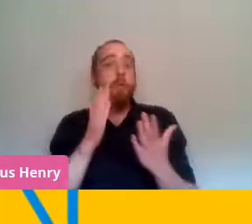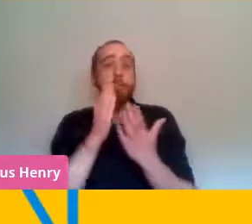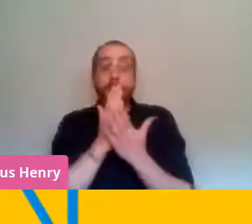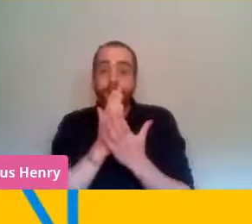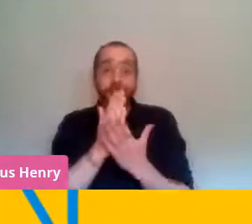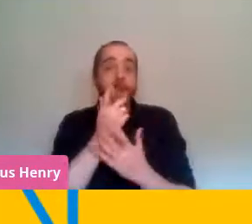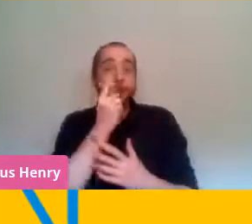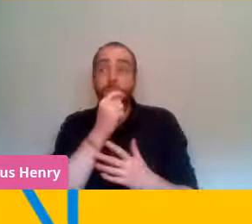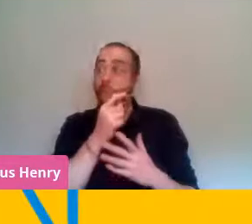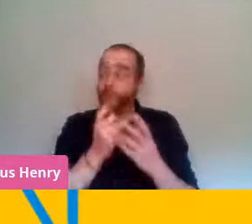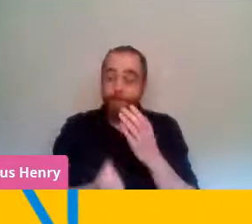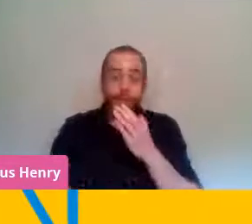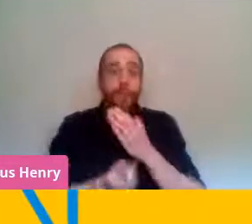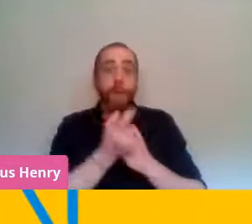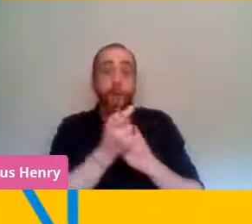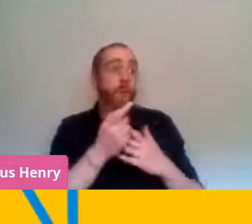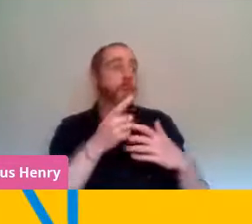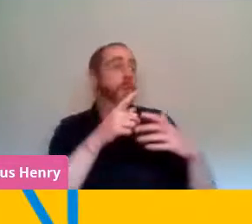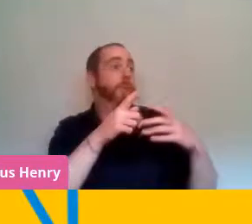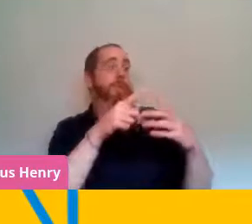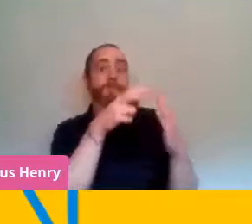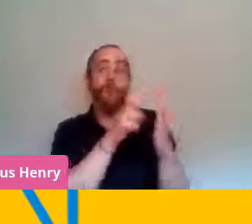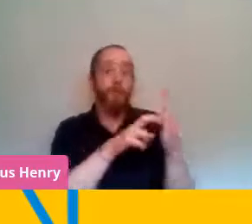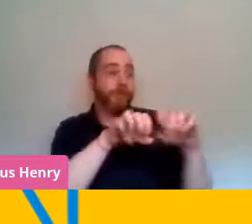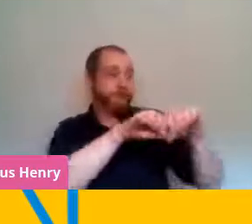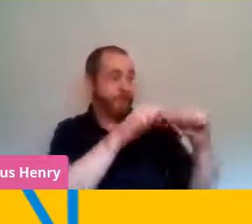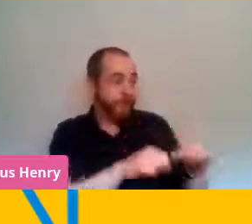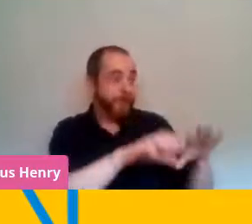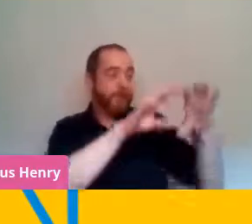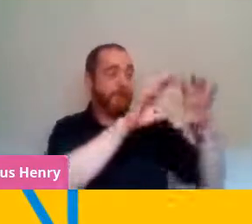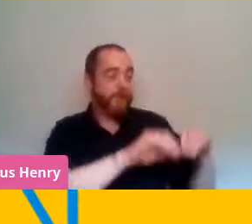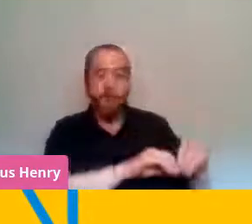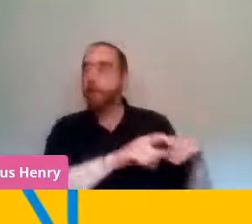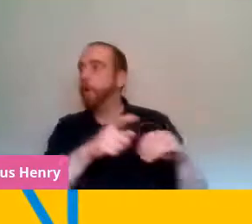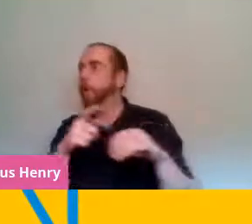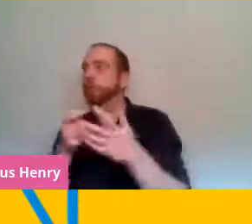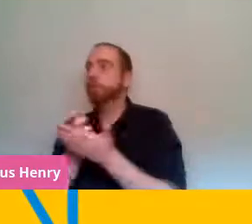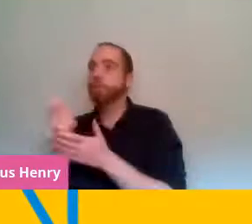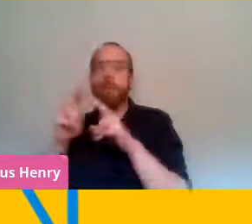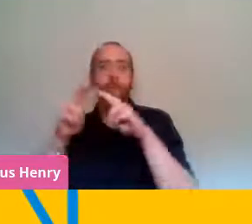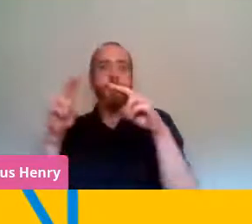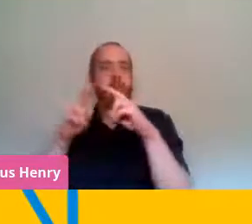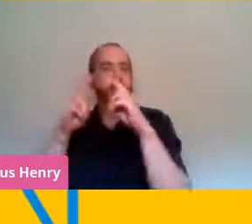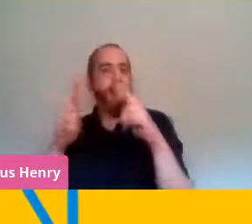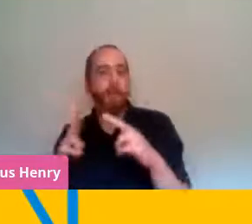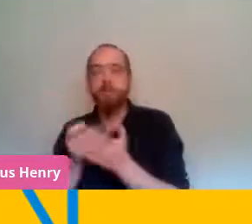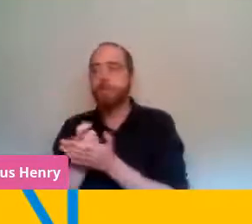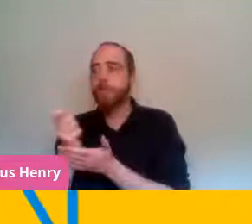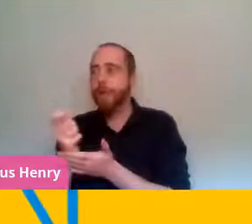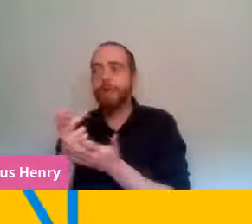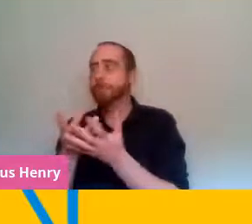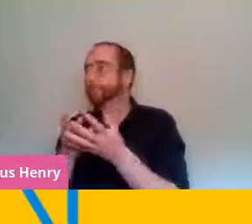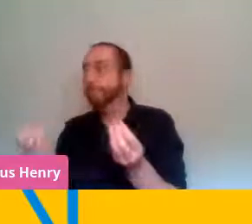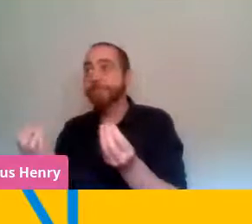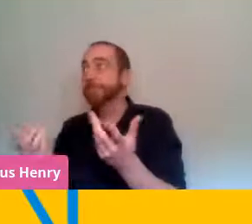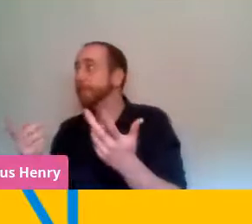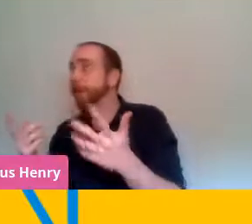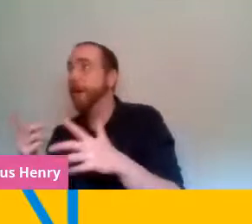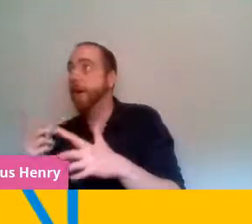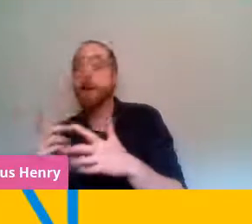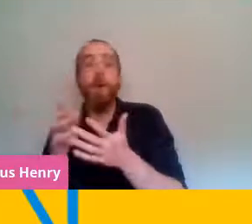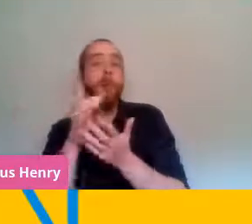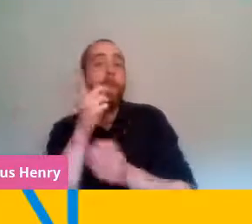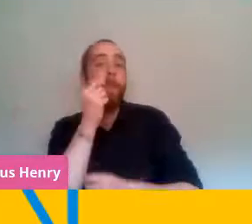pay rent, having to move across the country or the world, potentially deportation-like scenarios for people on visas tied to their